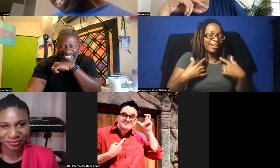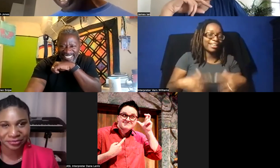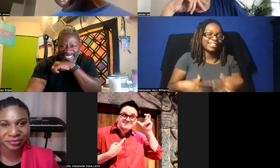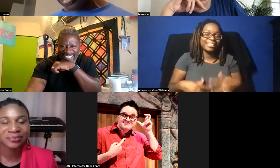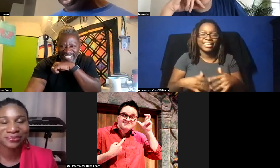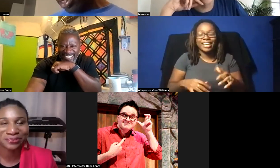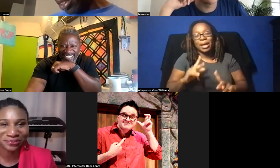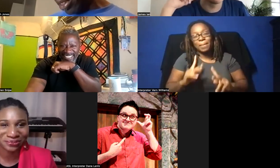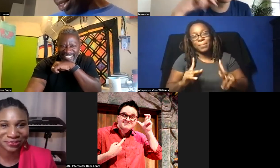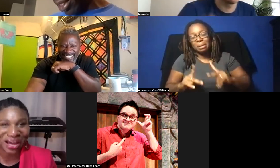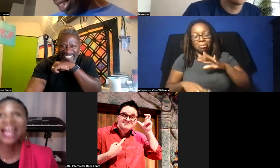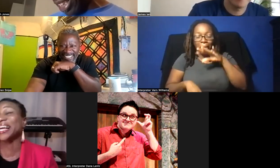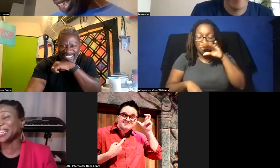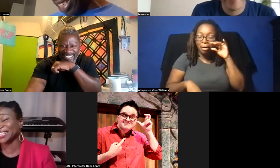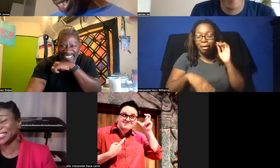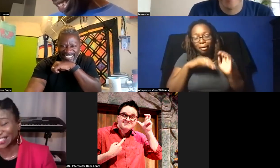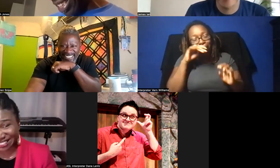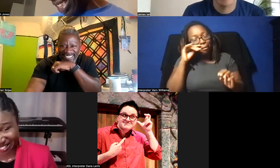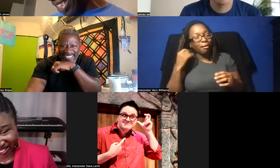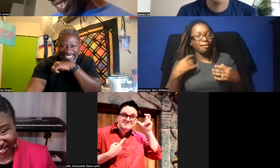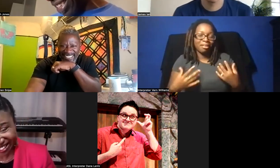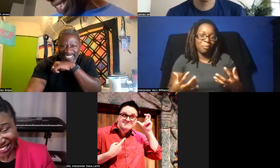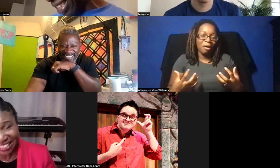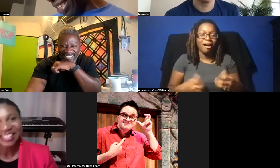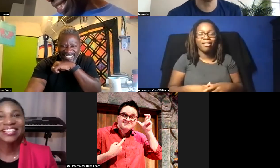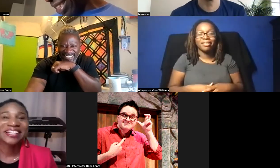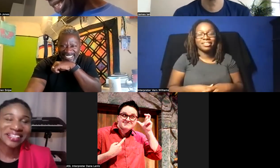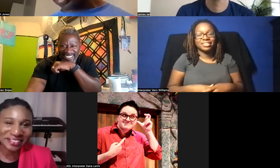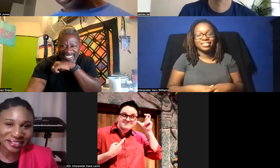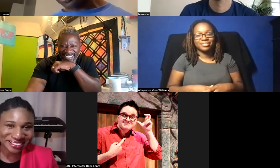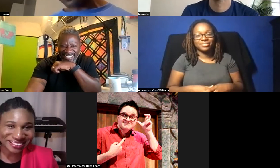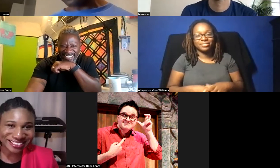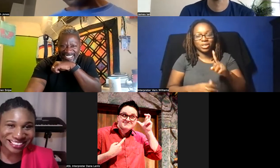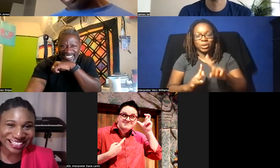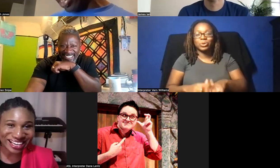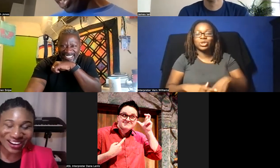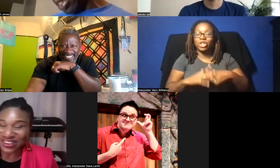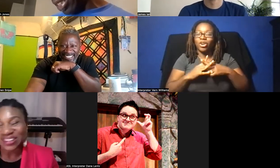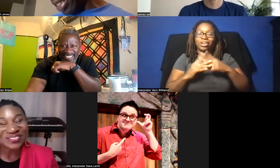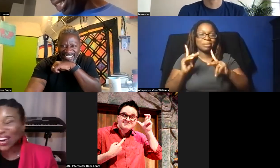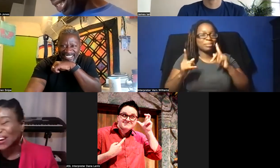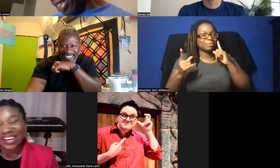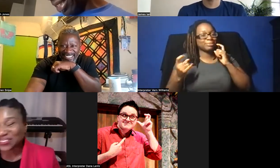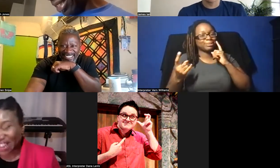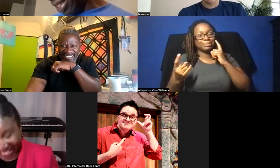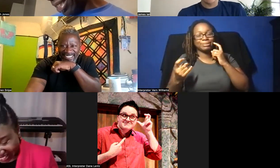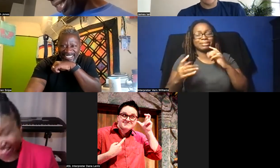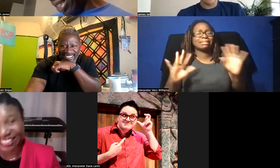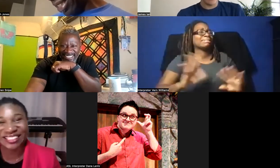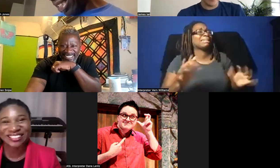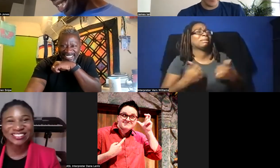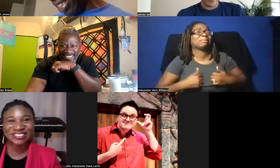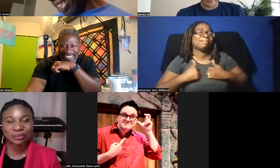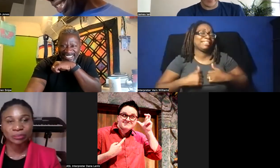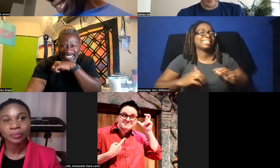People are wiping their faces and tears. So you have started the waterworks for everyone. So I'm sorry, everybody.